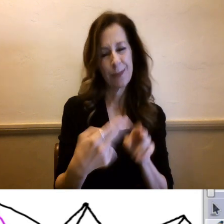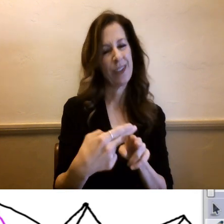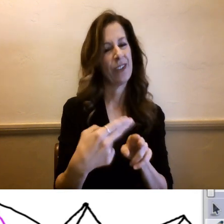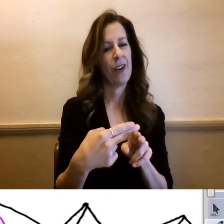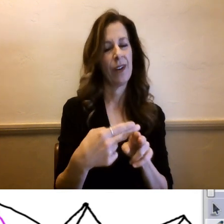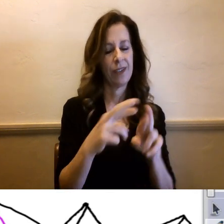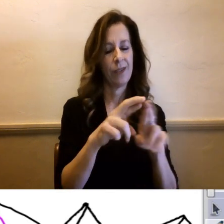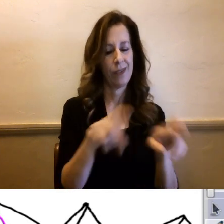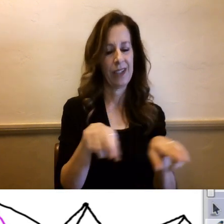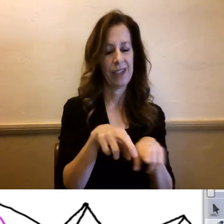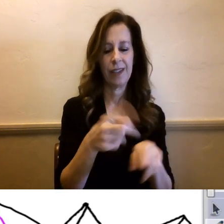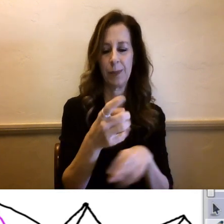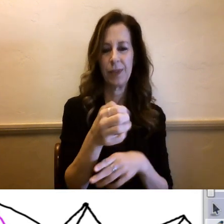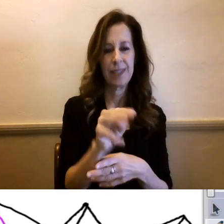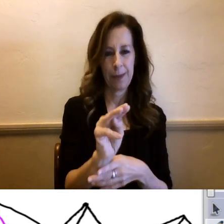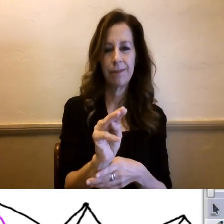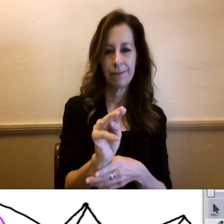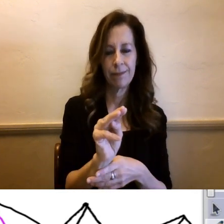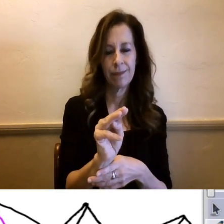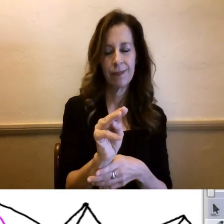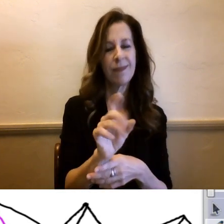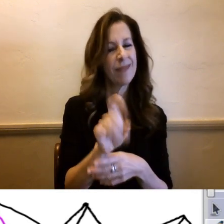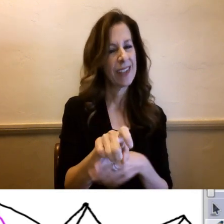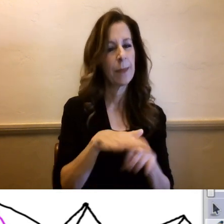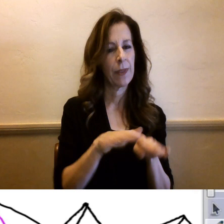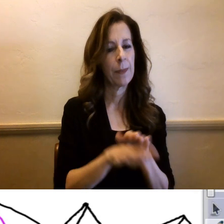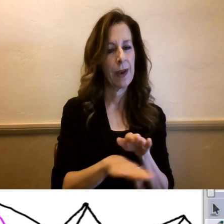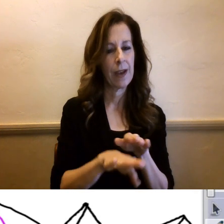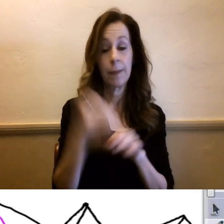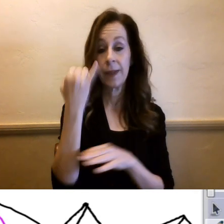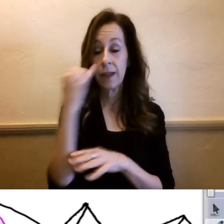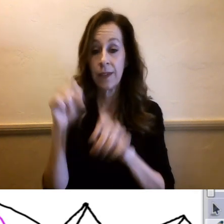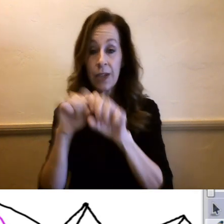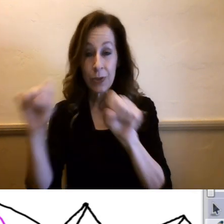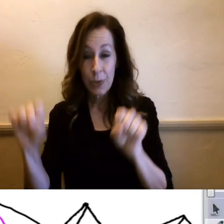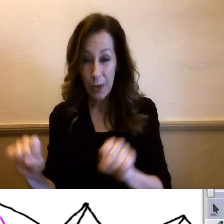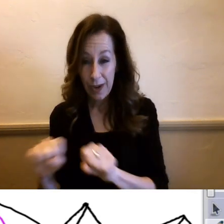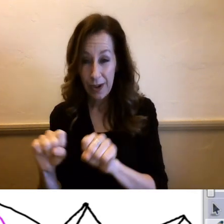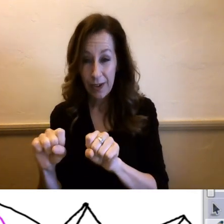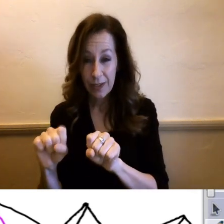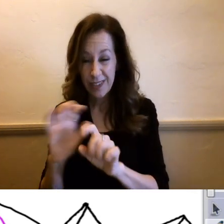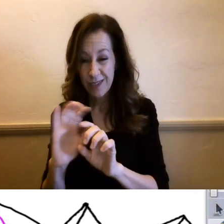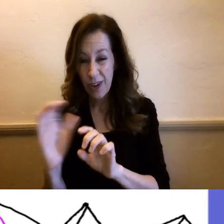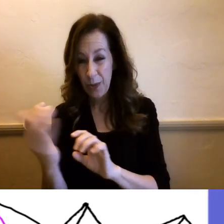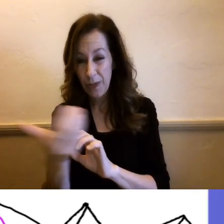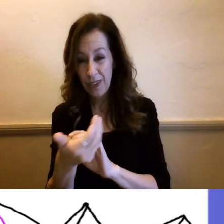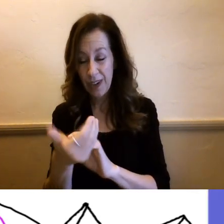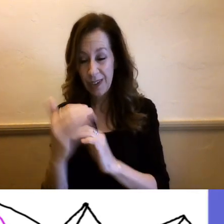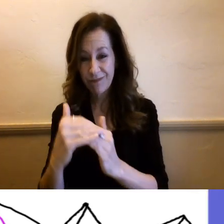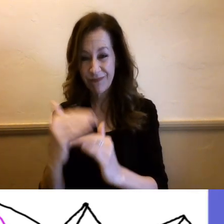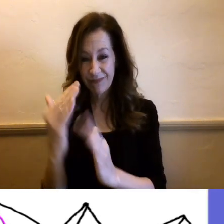for it to be called a rectangular prism. Okay, so just make sure it's on the bottom. If it squares all the way around,